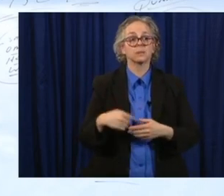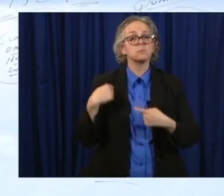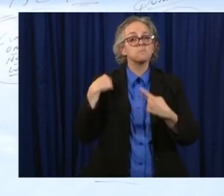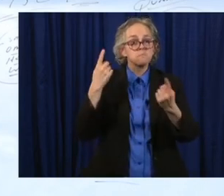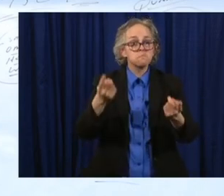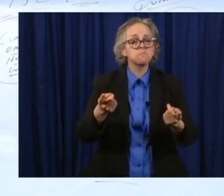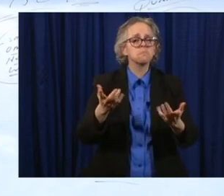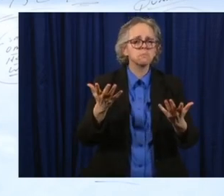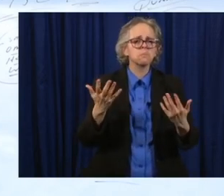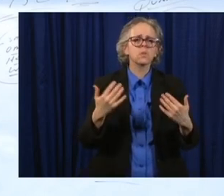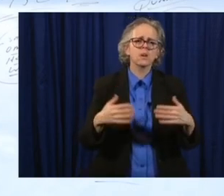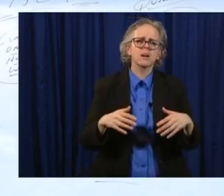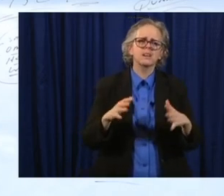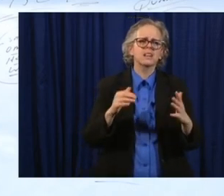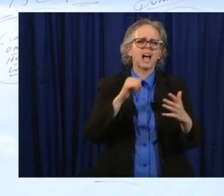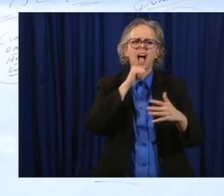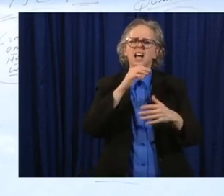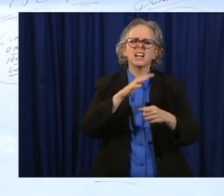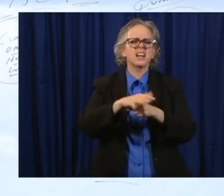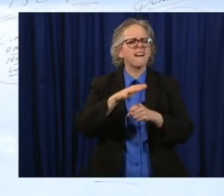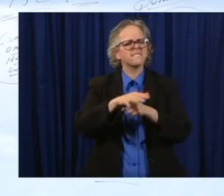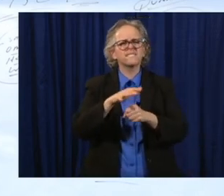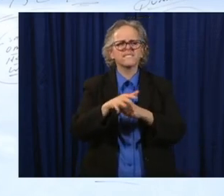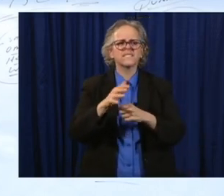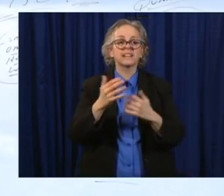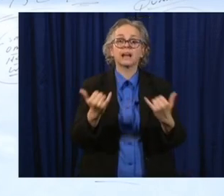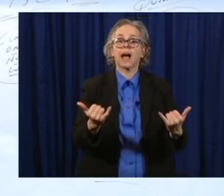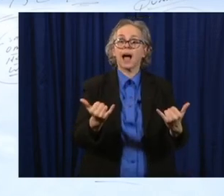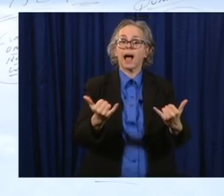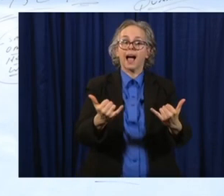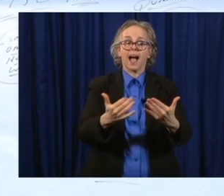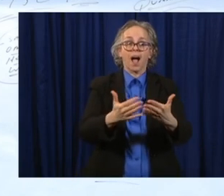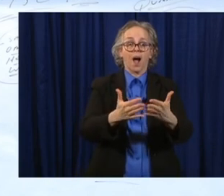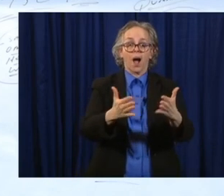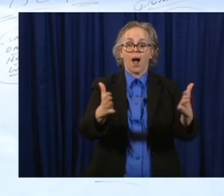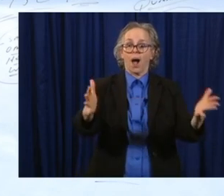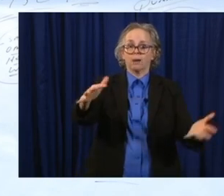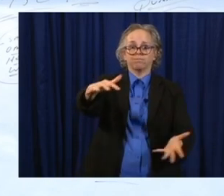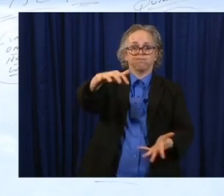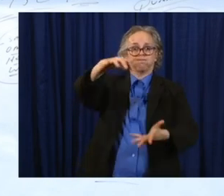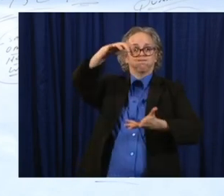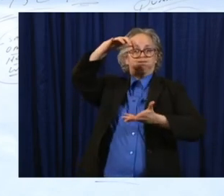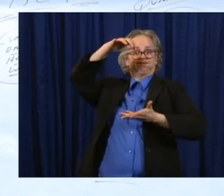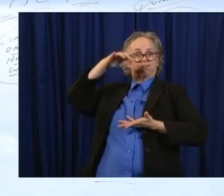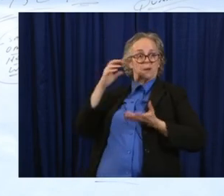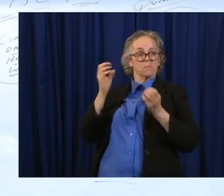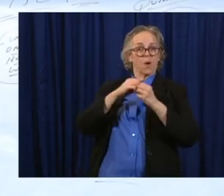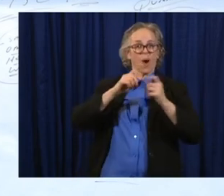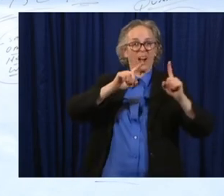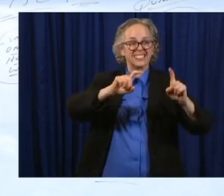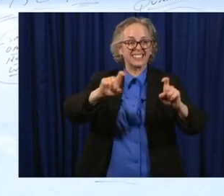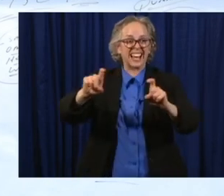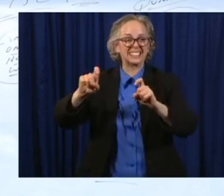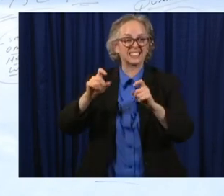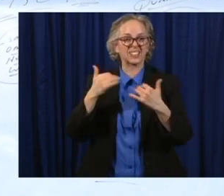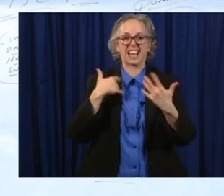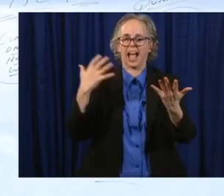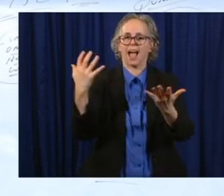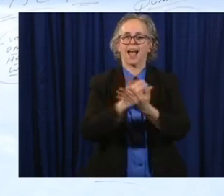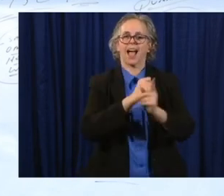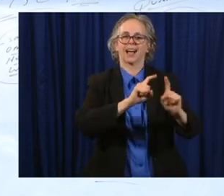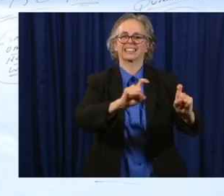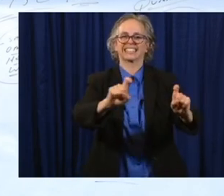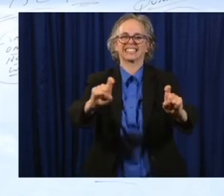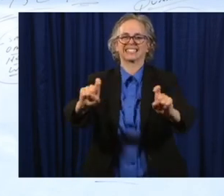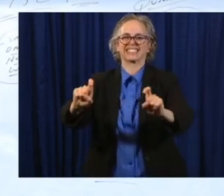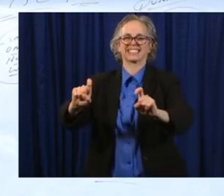to a level like we are now able to do it. And I outlined very specifically how this is going to be phased